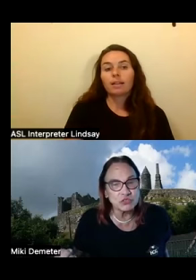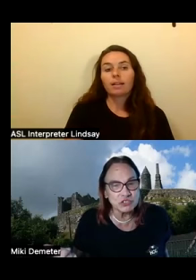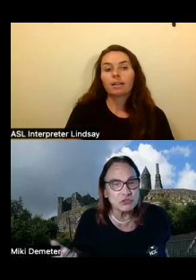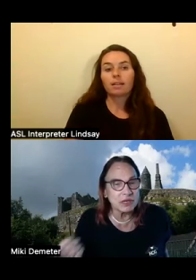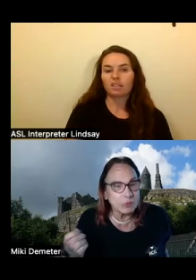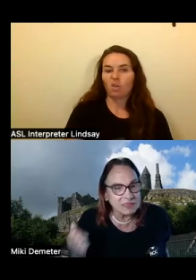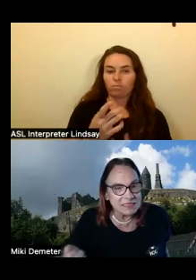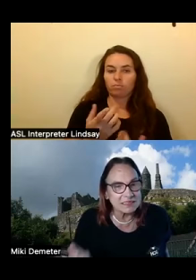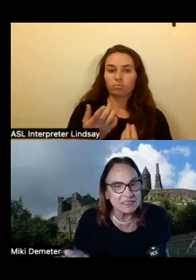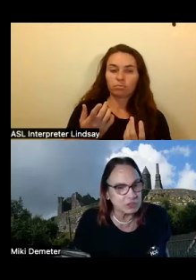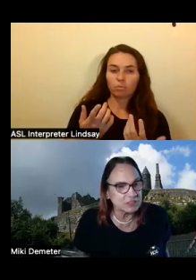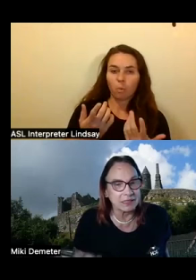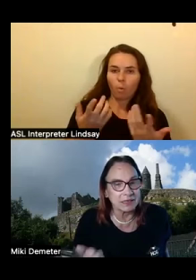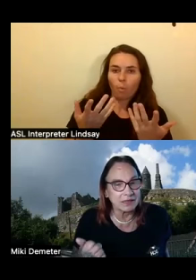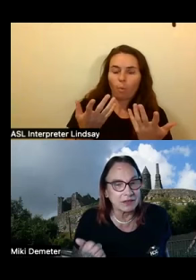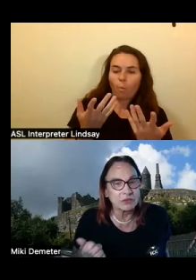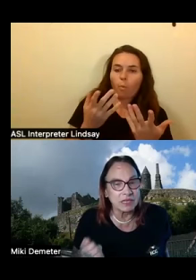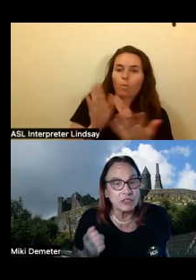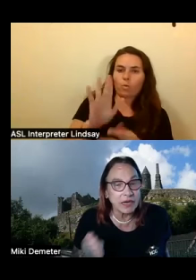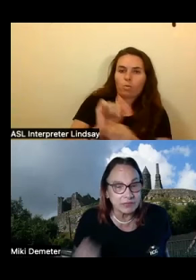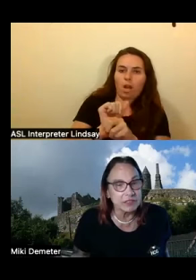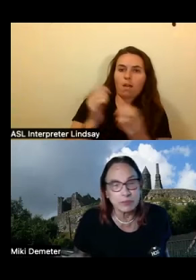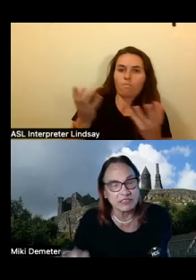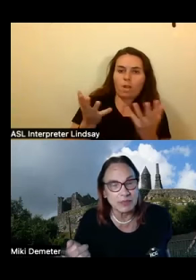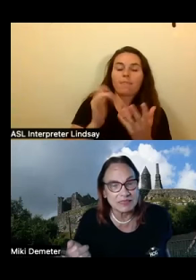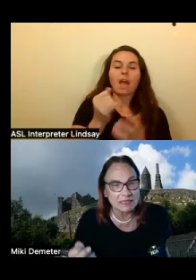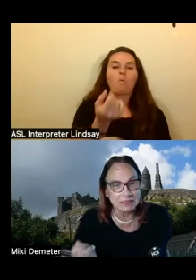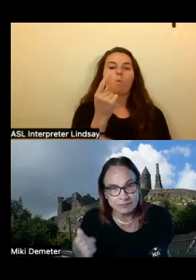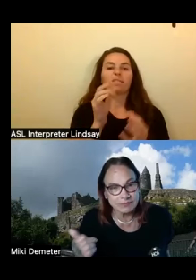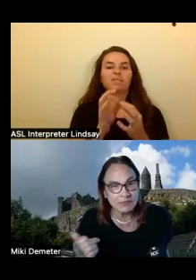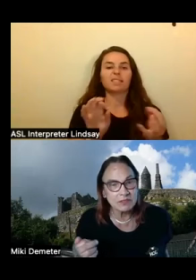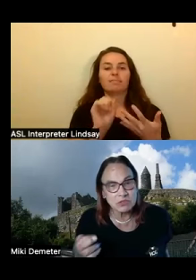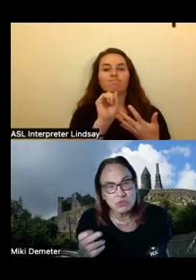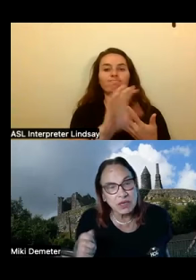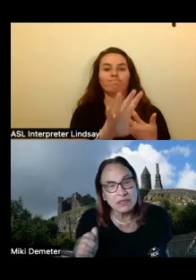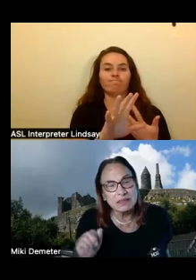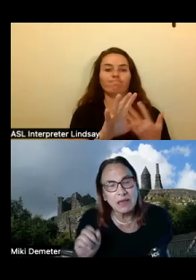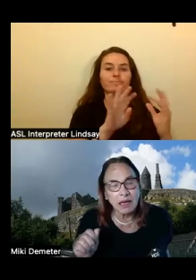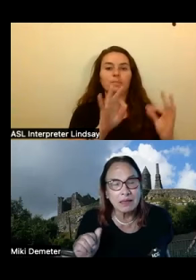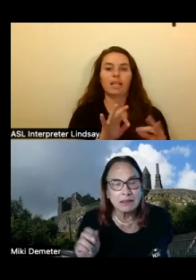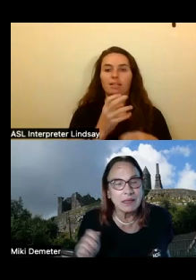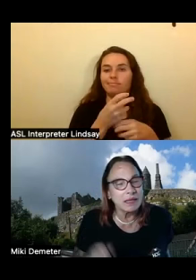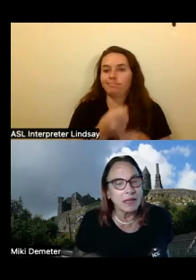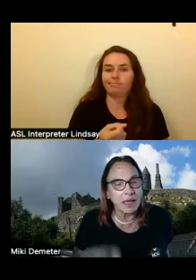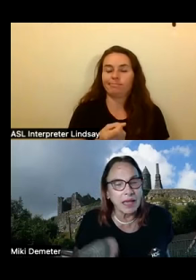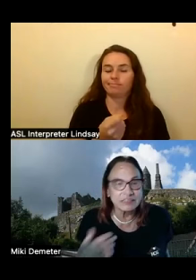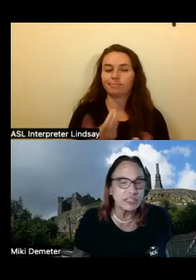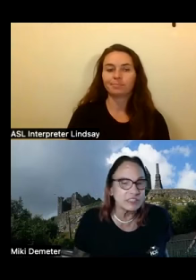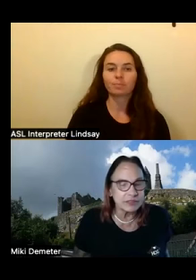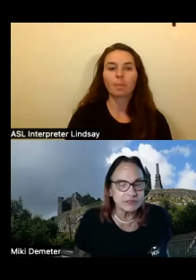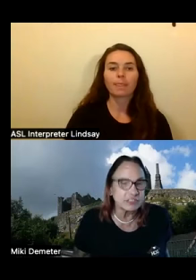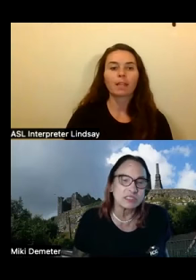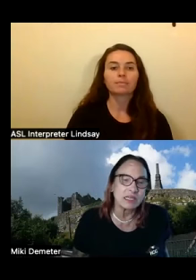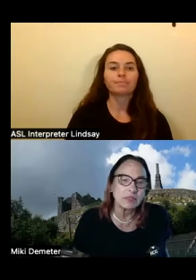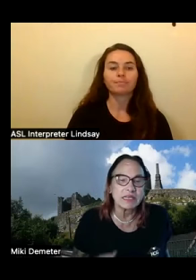you do one sentence version, you know, that your elevator pitch basically, right? And exchange